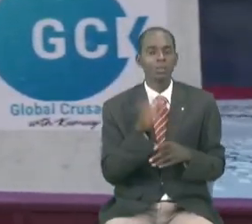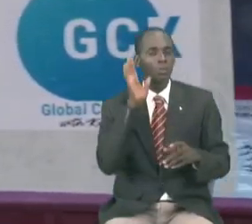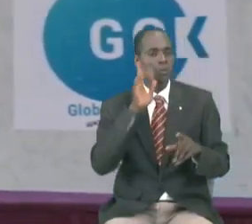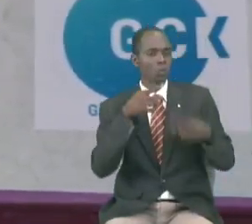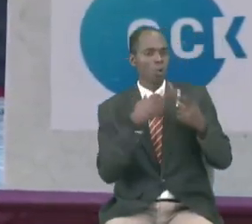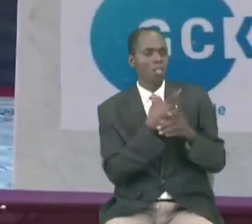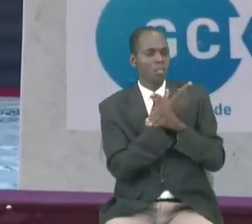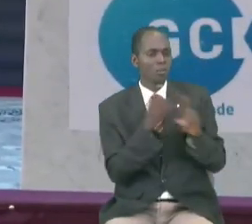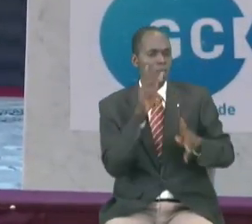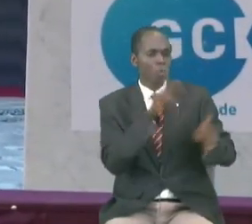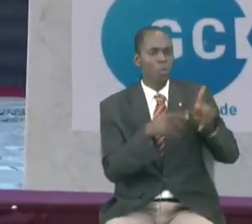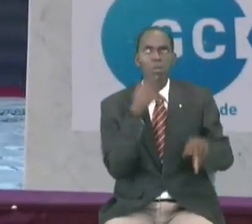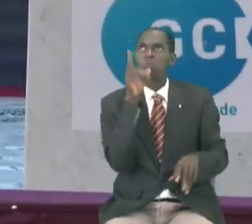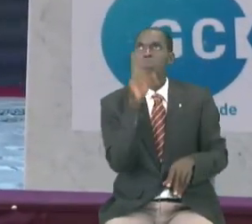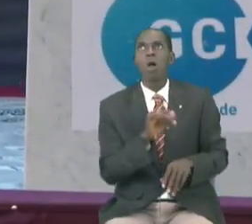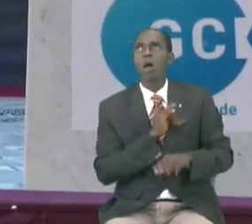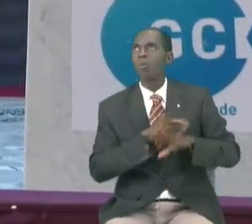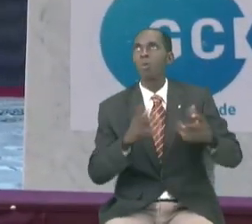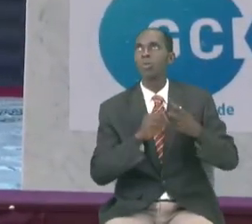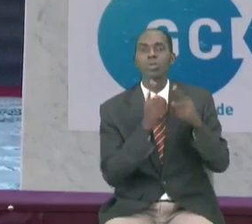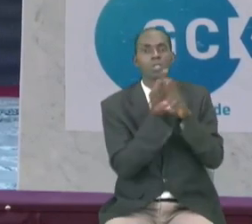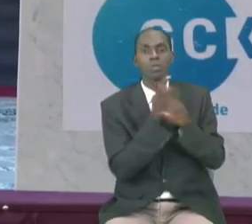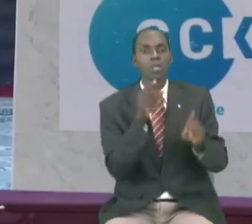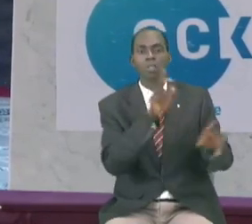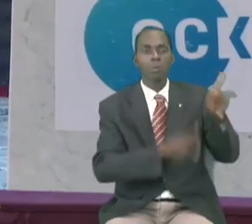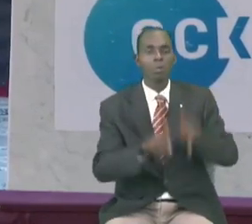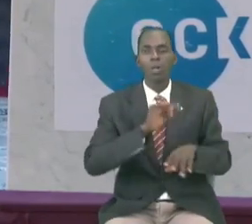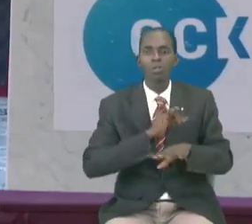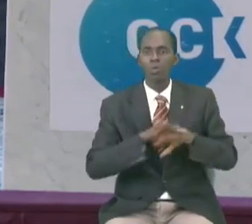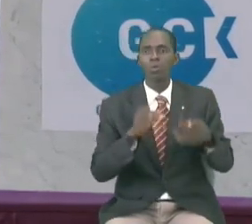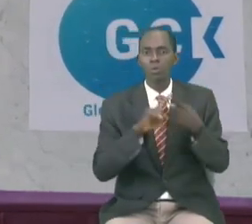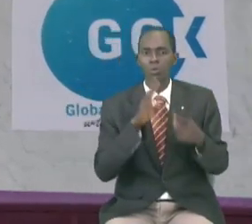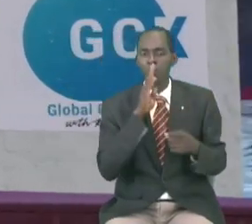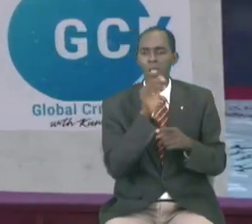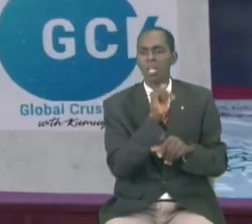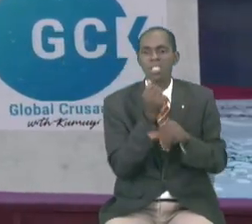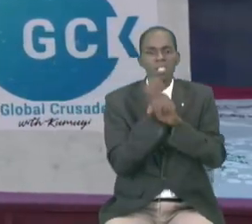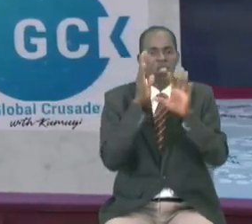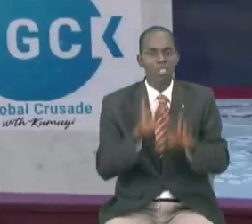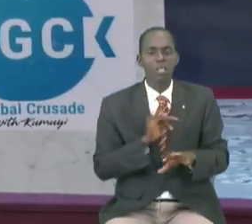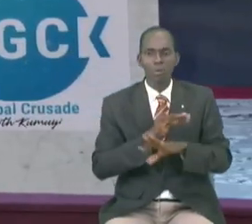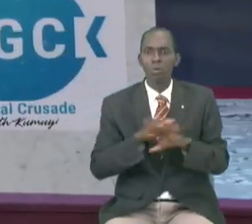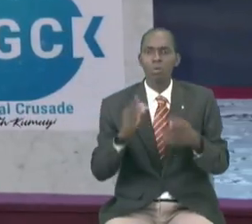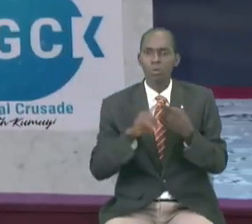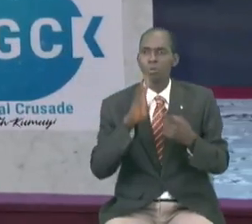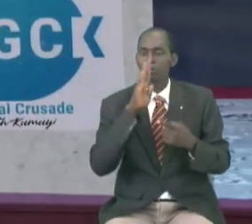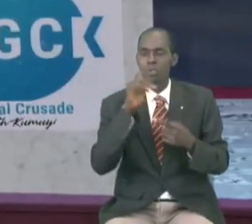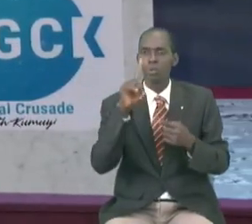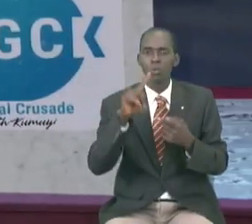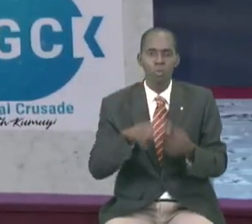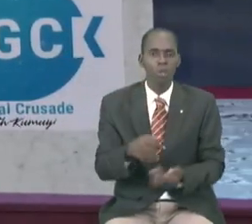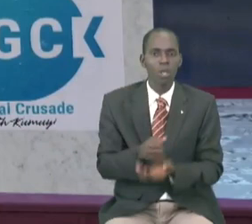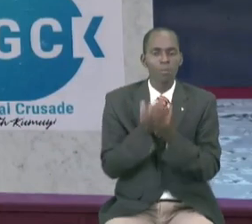want to pull anybody from their suffering. Look at that. That's wickedness. And your wickedness shall correct thee, and